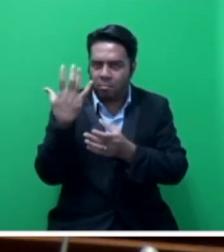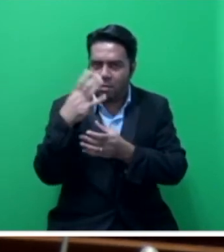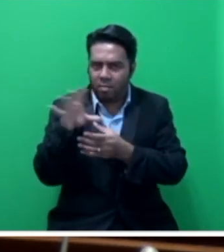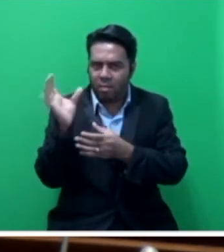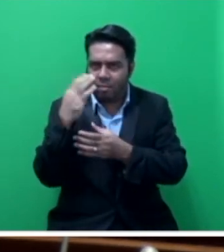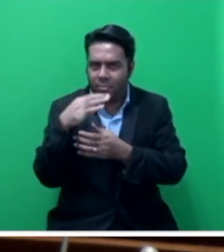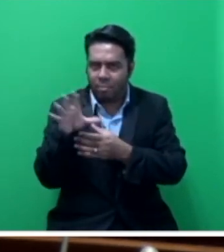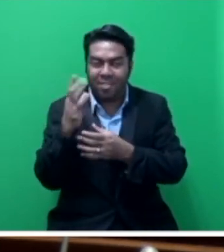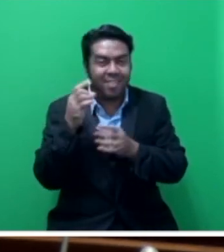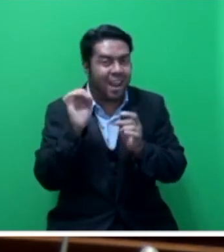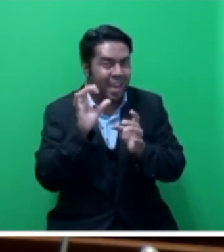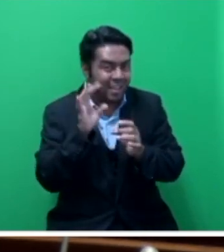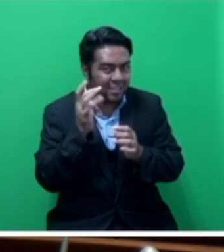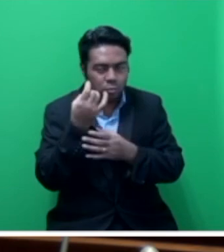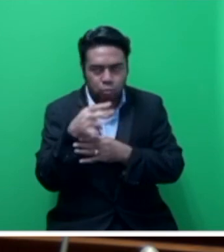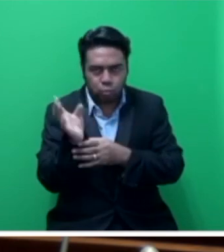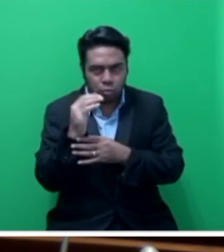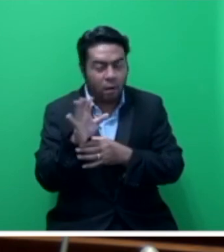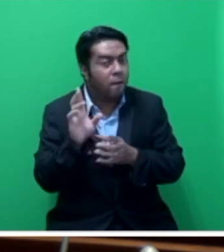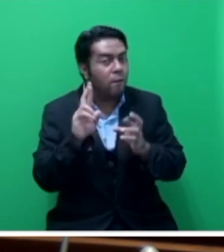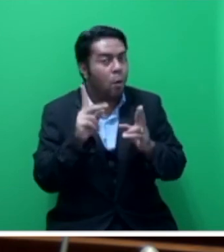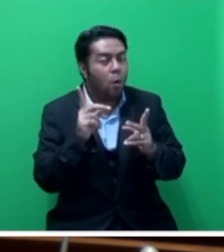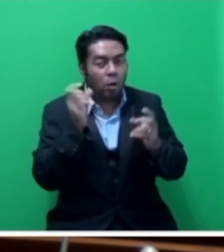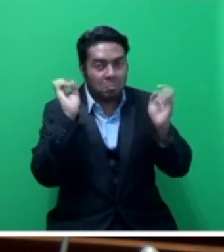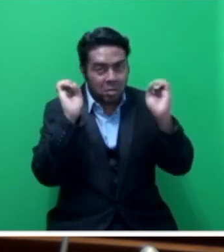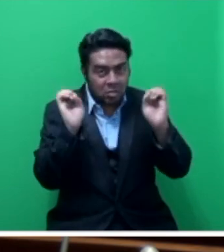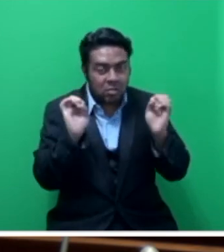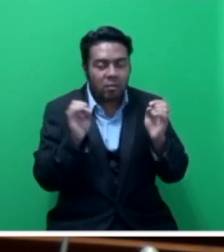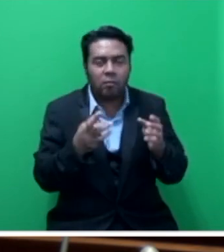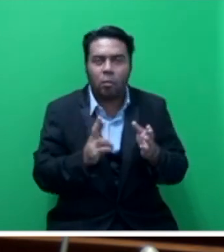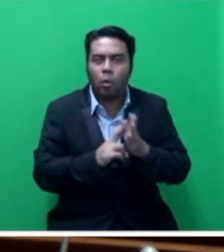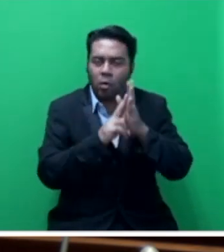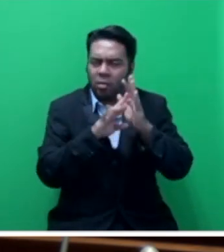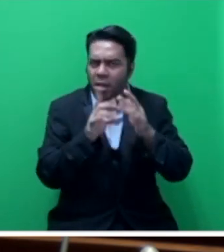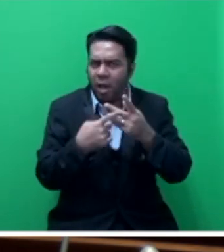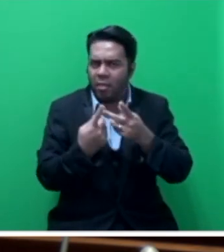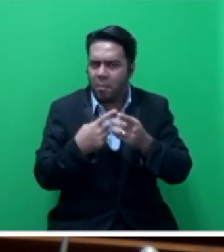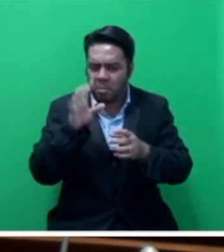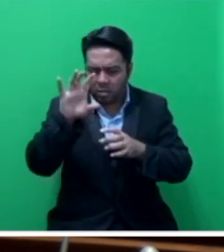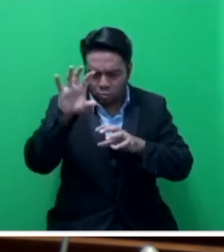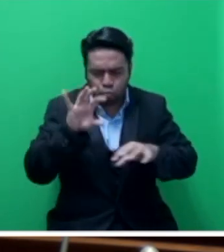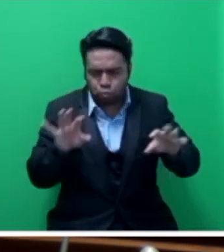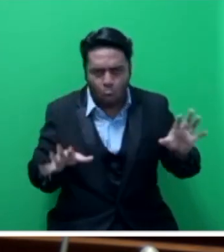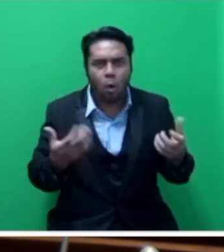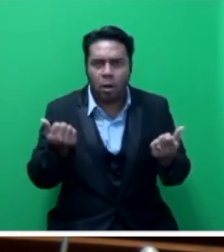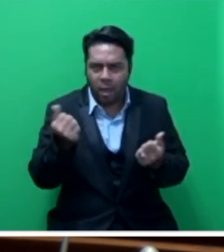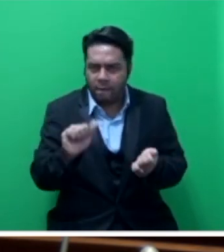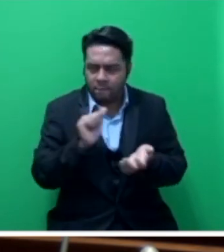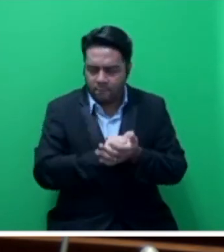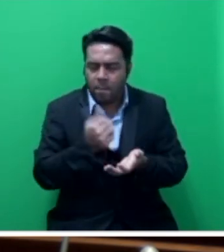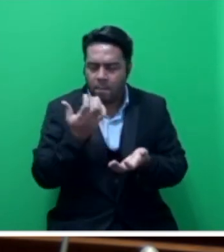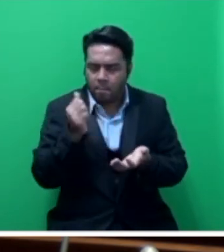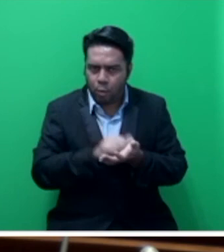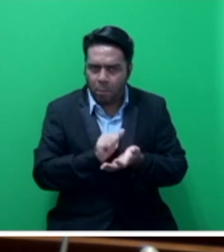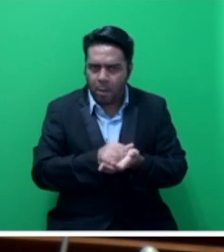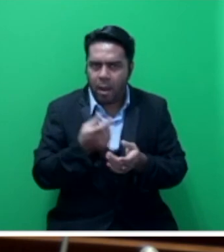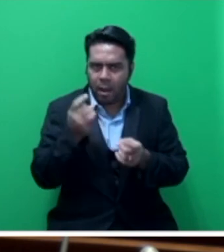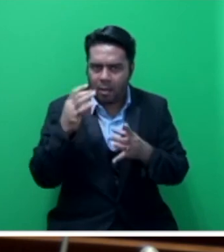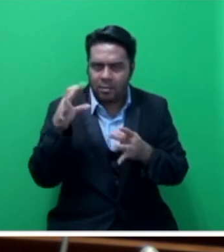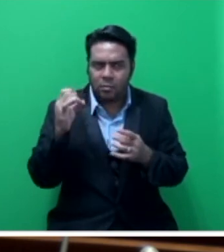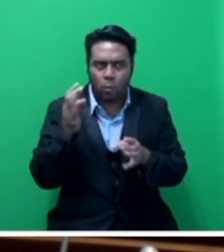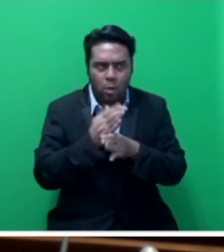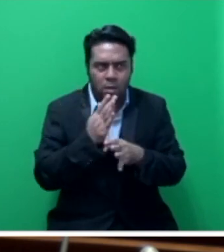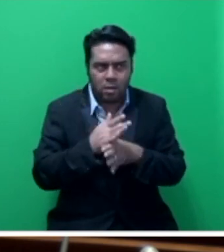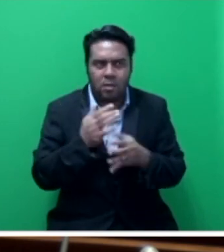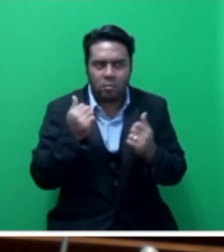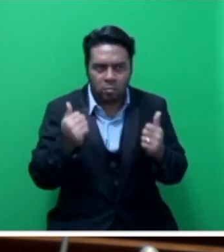Kao Momo, Wakaya Reef, Levuka, leading lights, North Overlau and Coral Island are actually underway. And we've actually